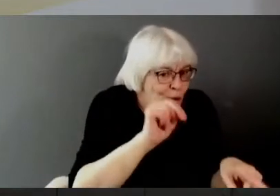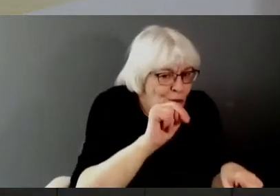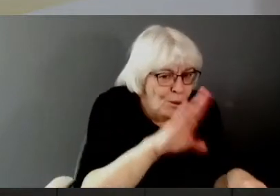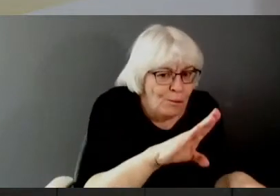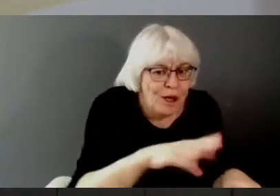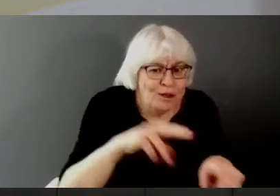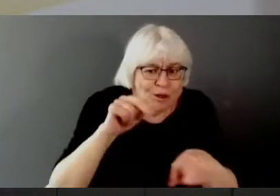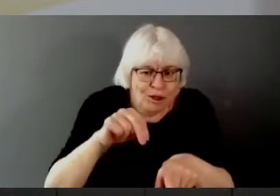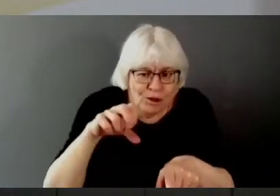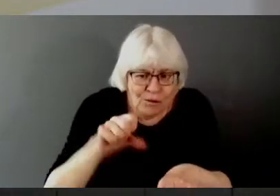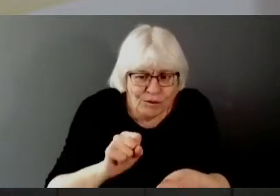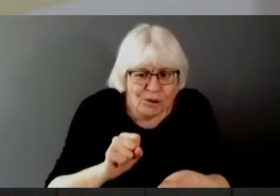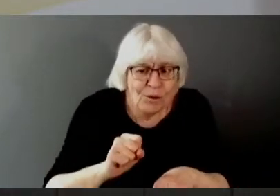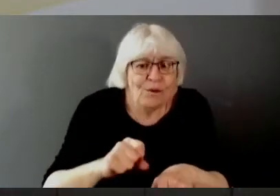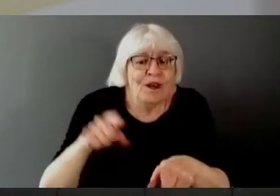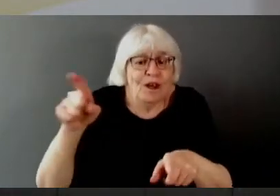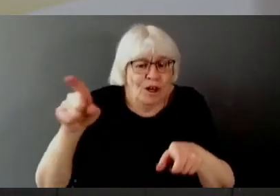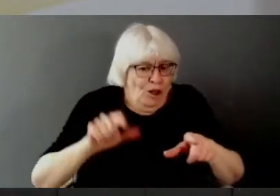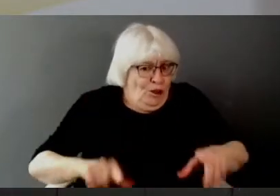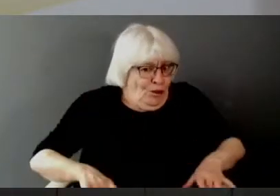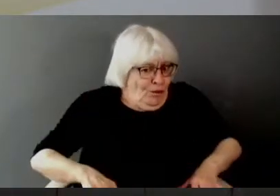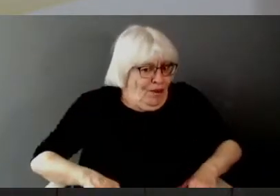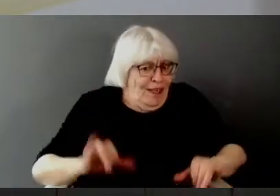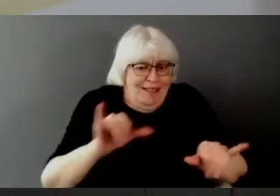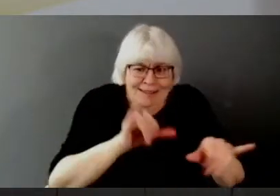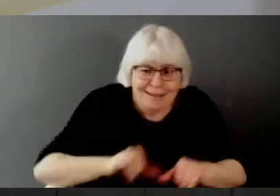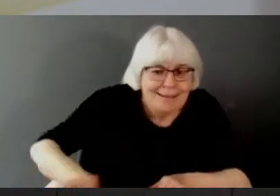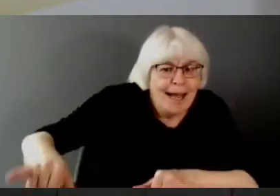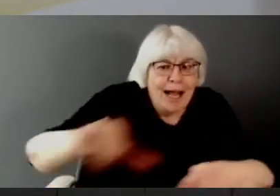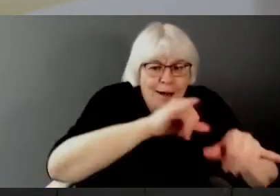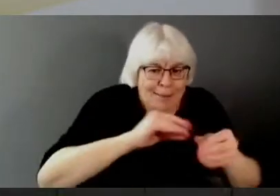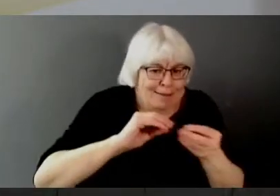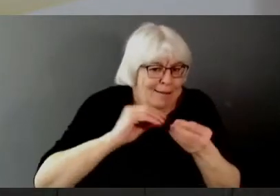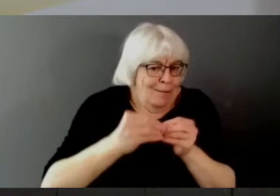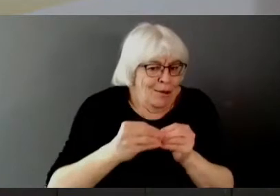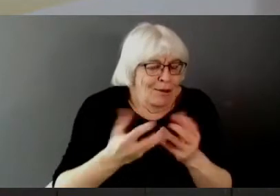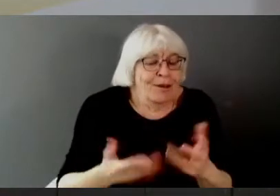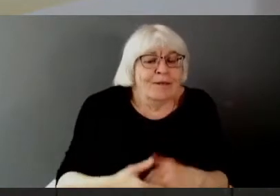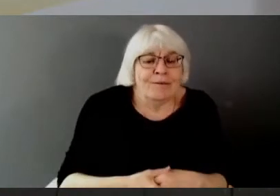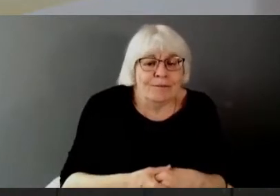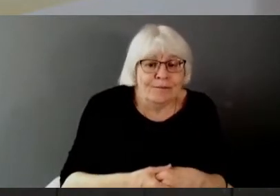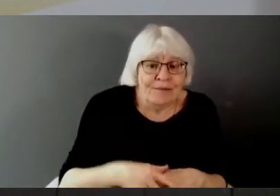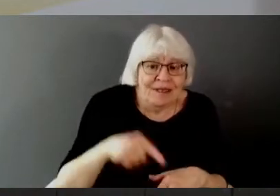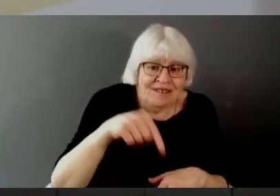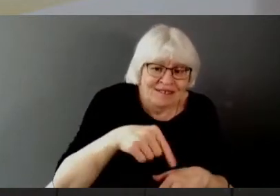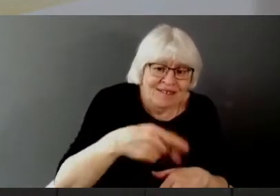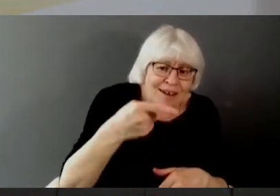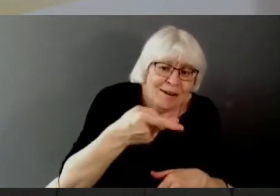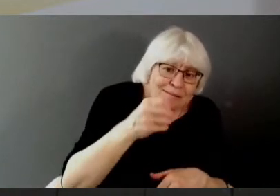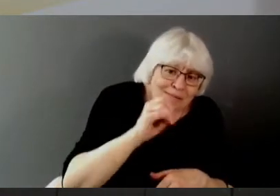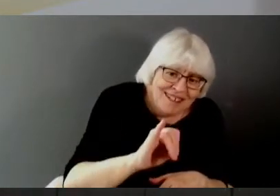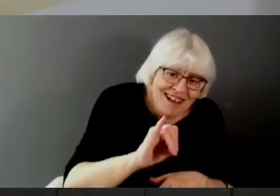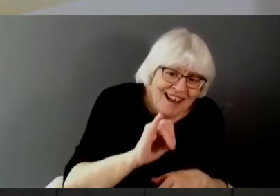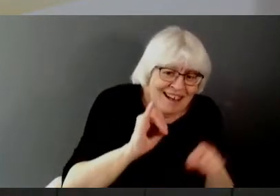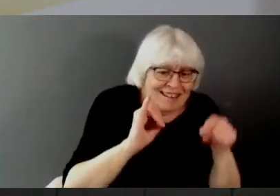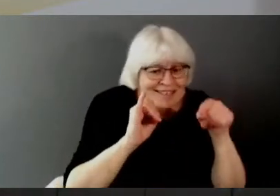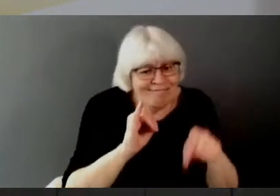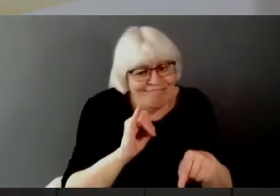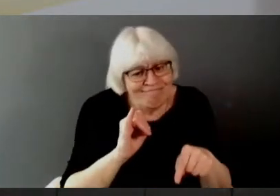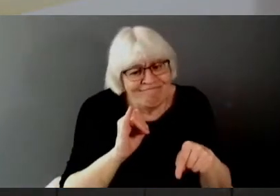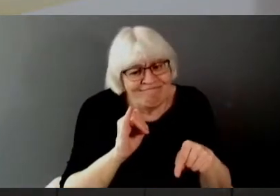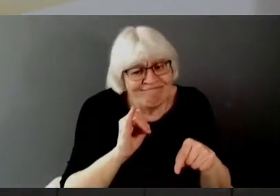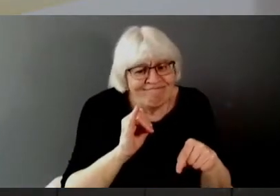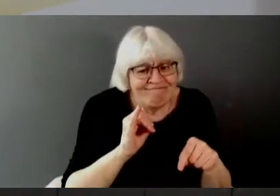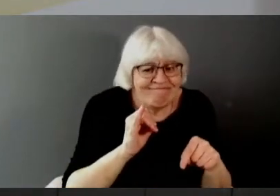at that same time. I think PEI, as the rest of the country, we will probably